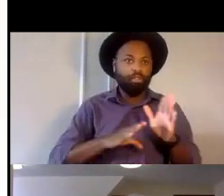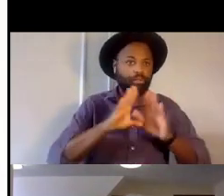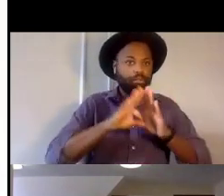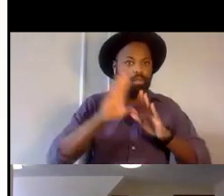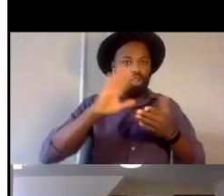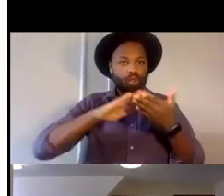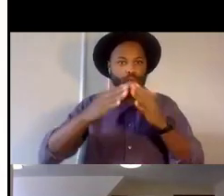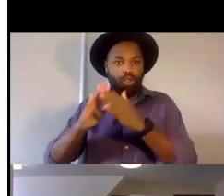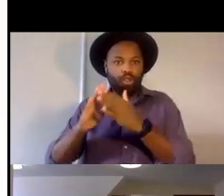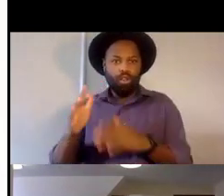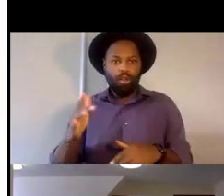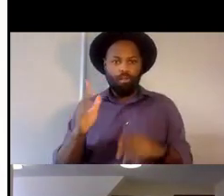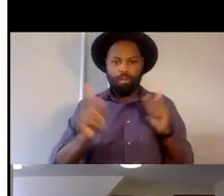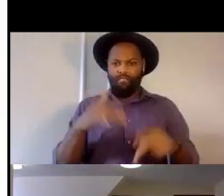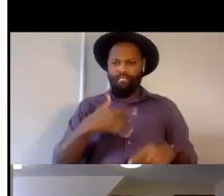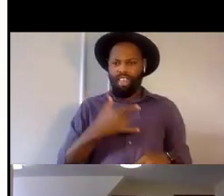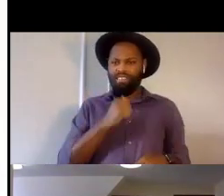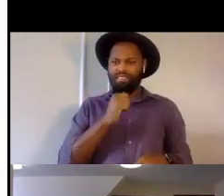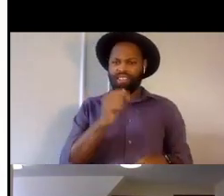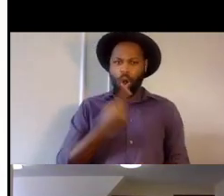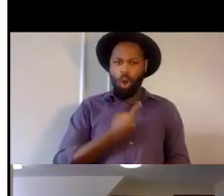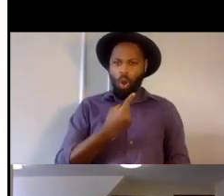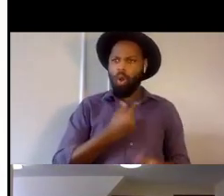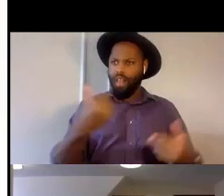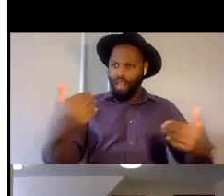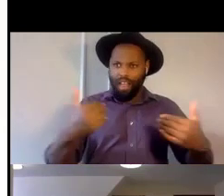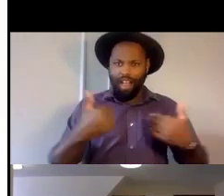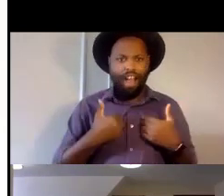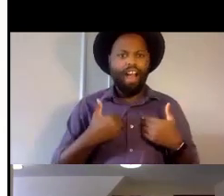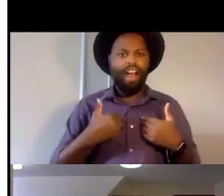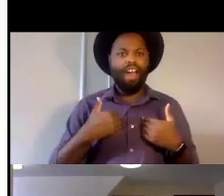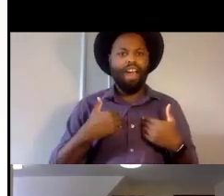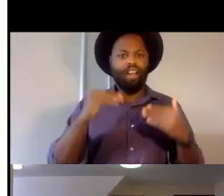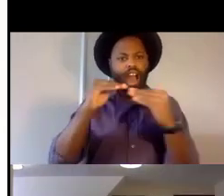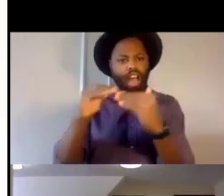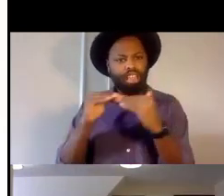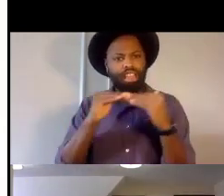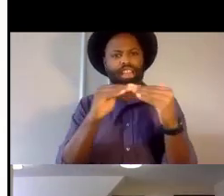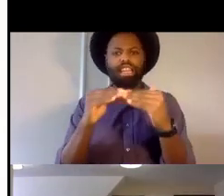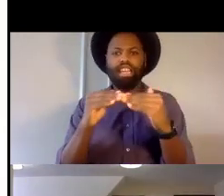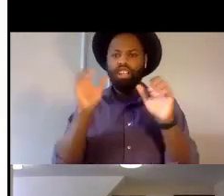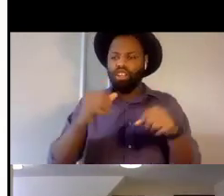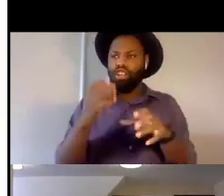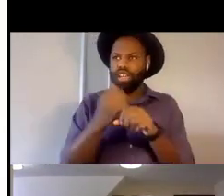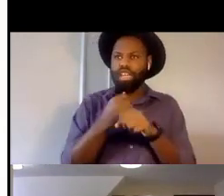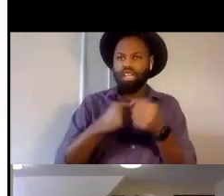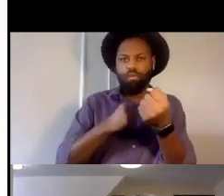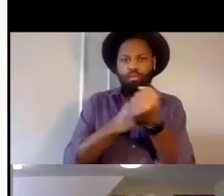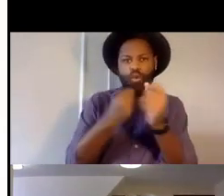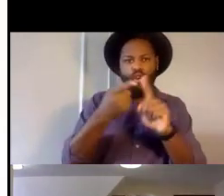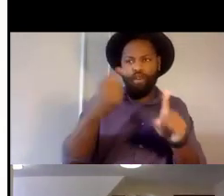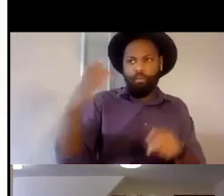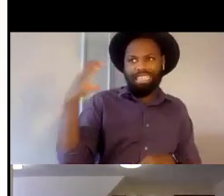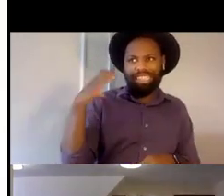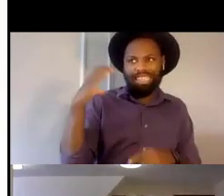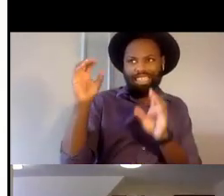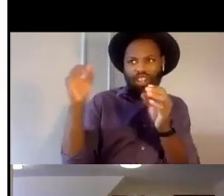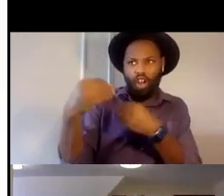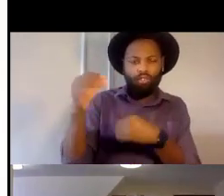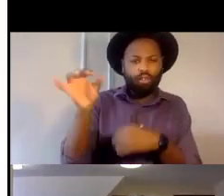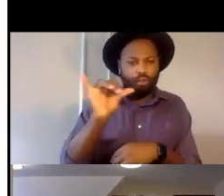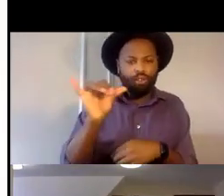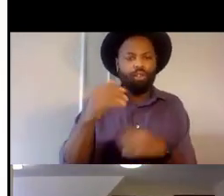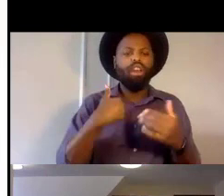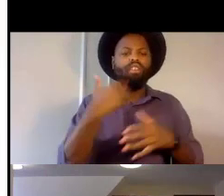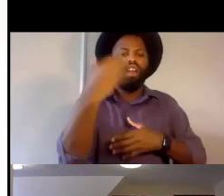not alone and they had colleagues and they could get support from the dean's office as well. We had external